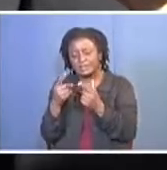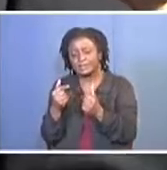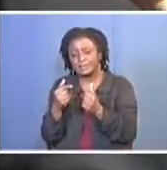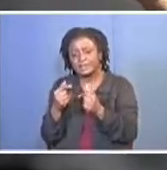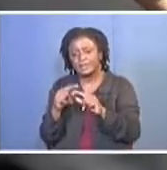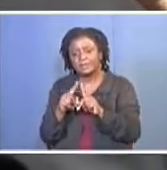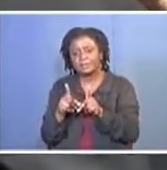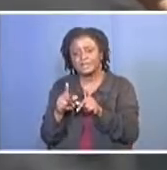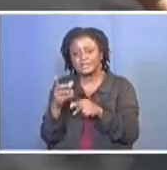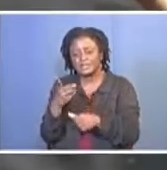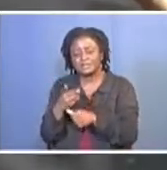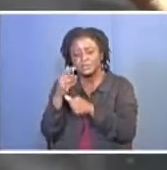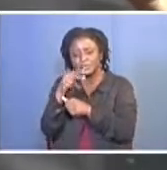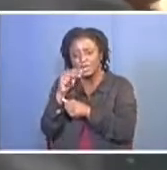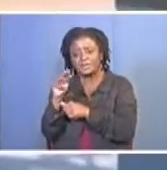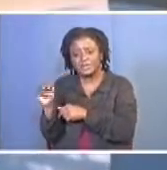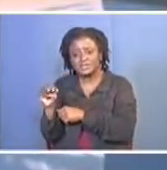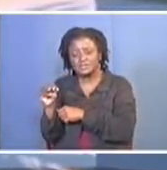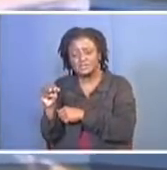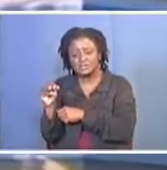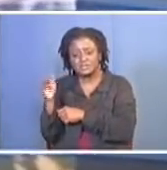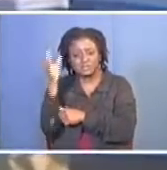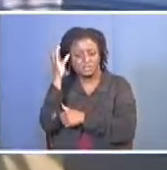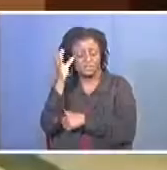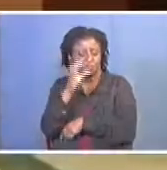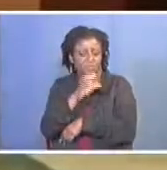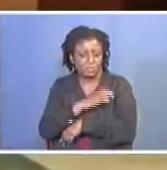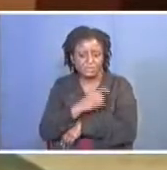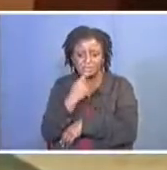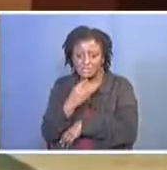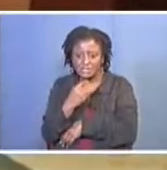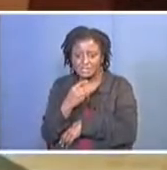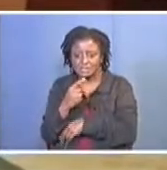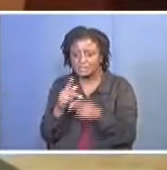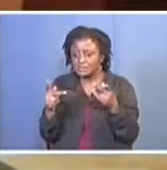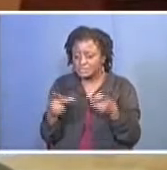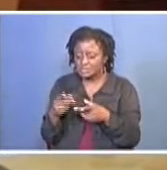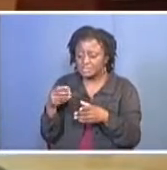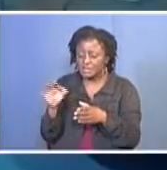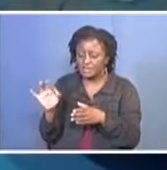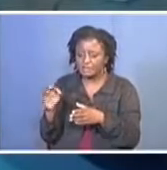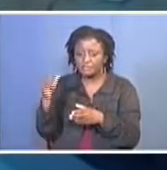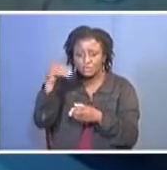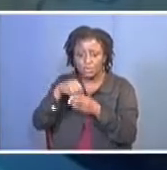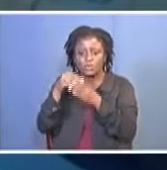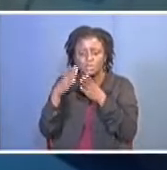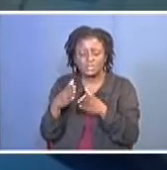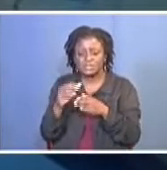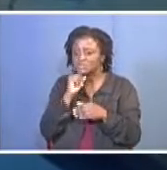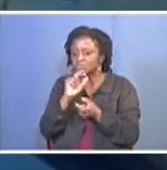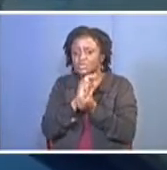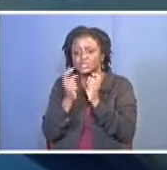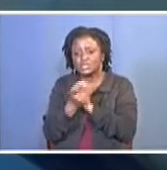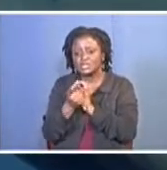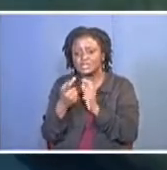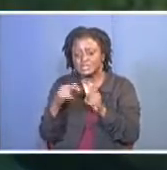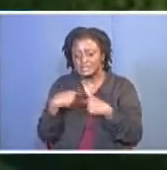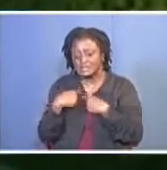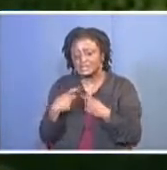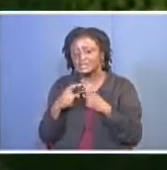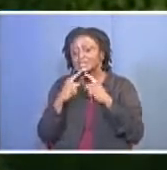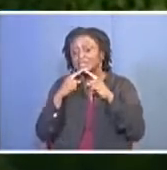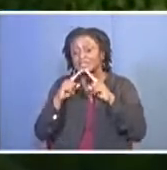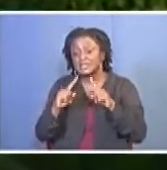of Tourism, Aviation and Investments, the Honorable Chester Cooper, says the position of its owners remains unchanged since its announcement to close